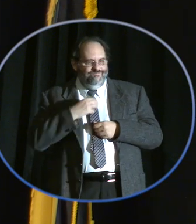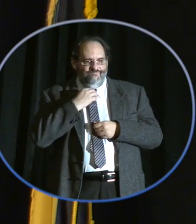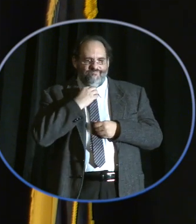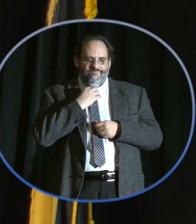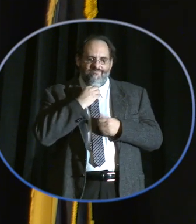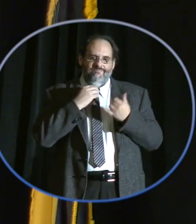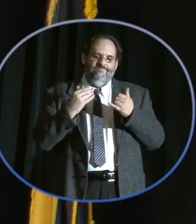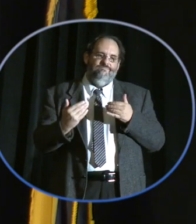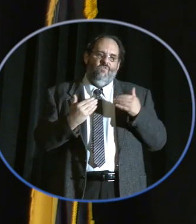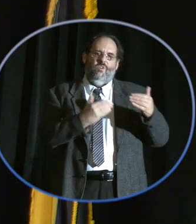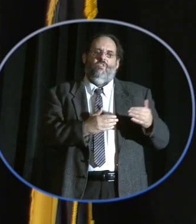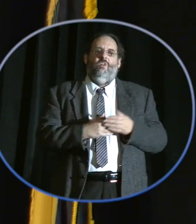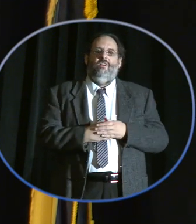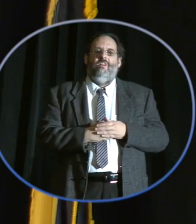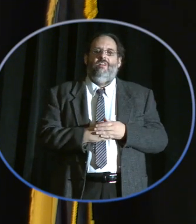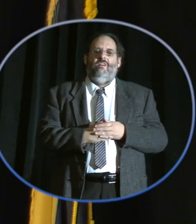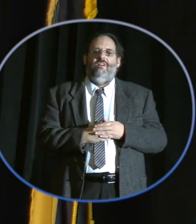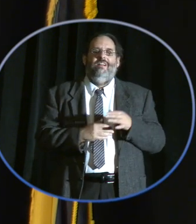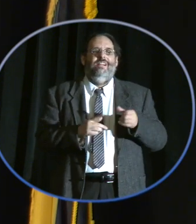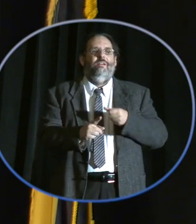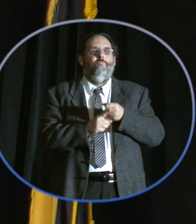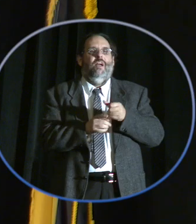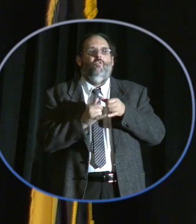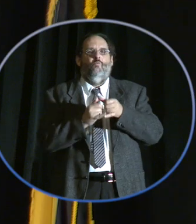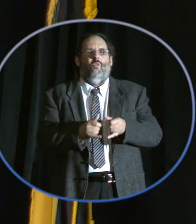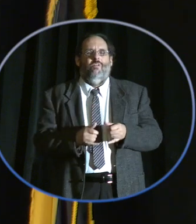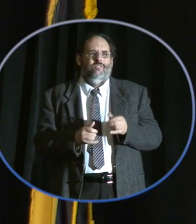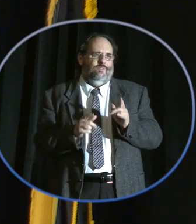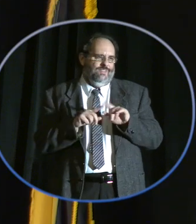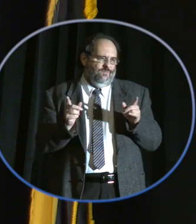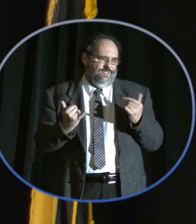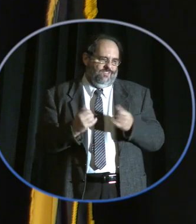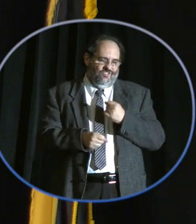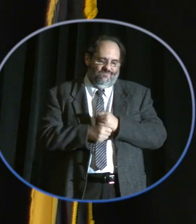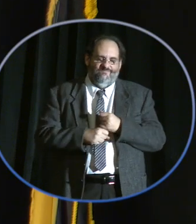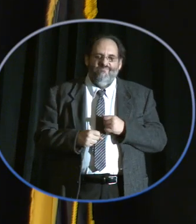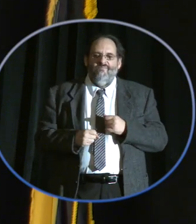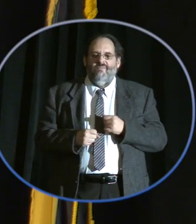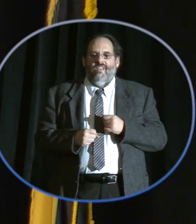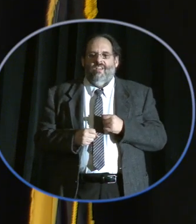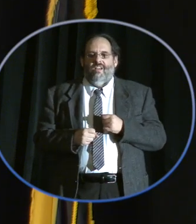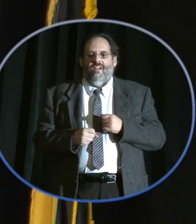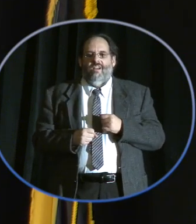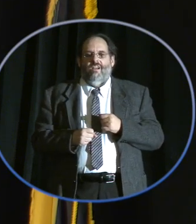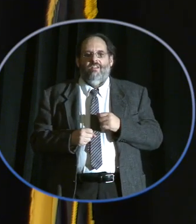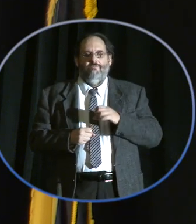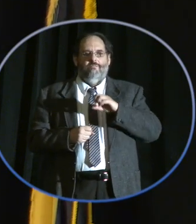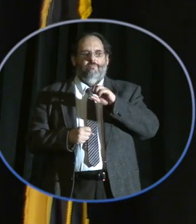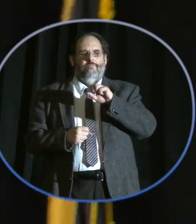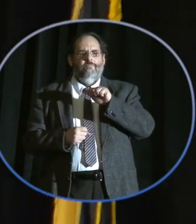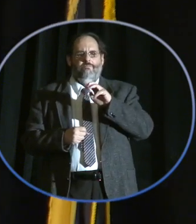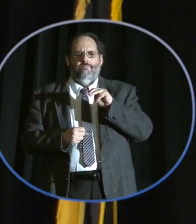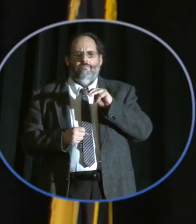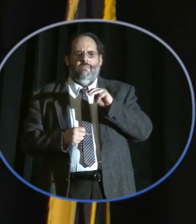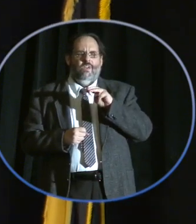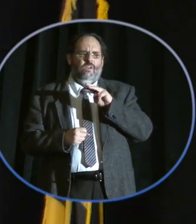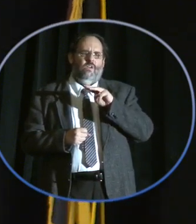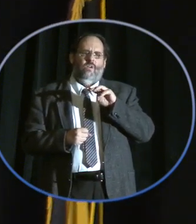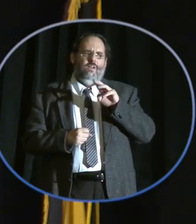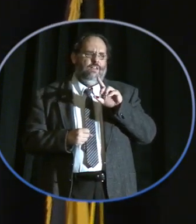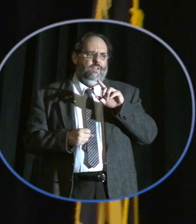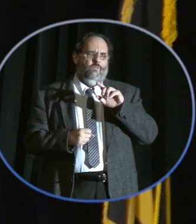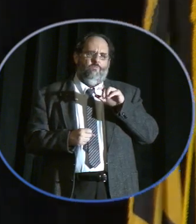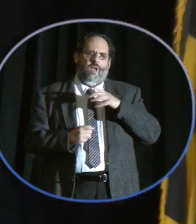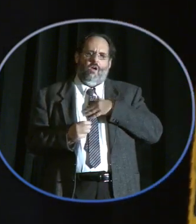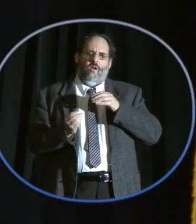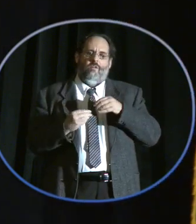We're gonna move now to our Impact Awards, and we're doing it a little different this year. Samuela from my office is going to present